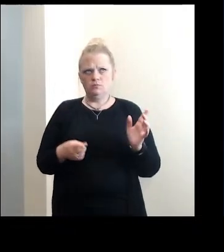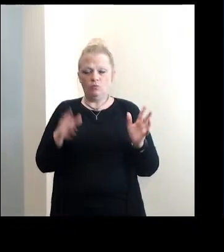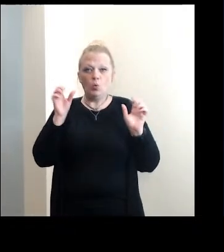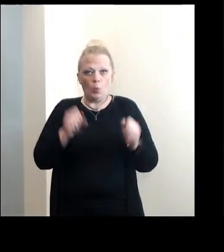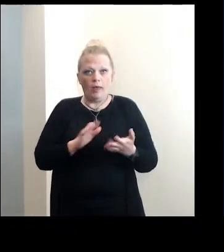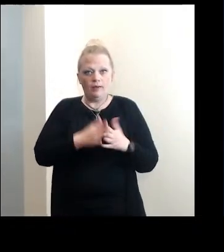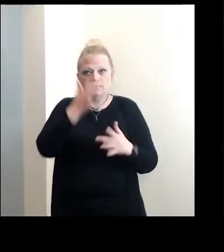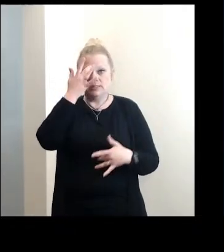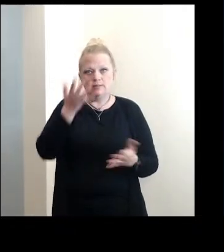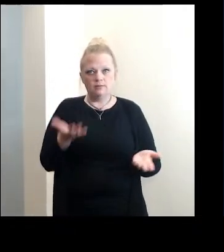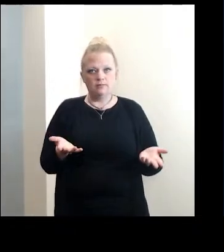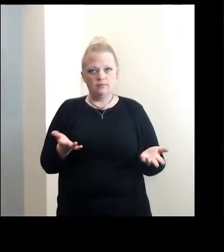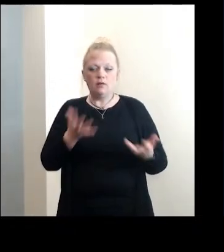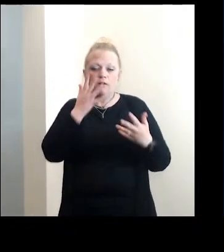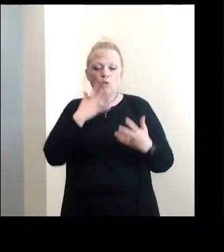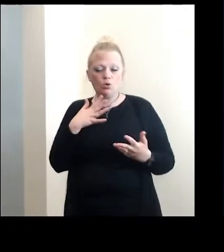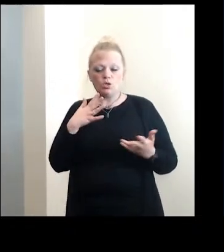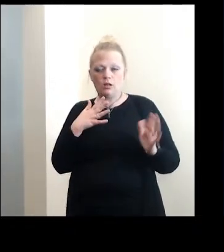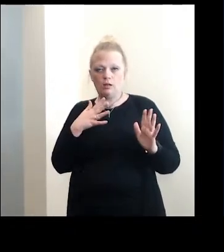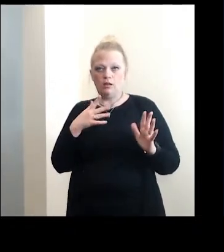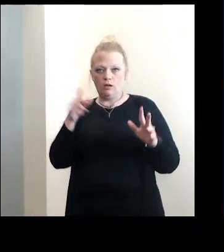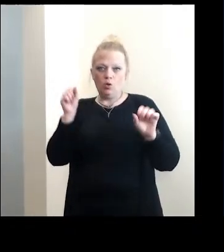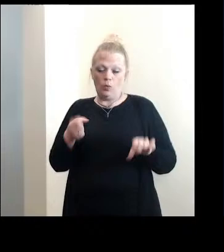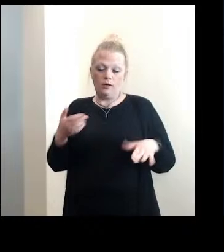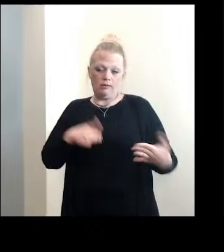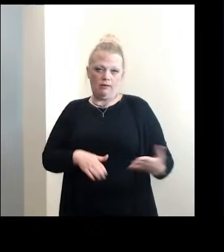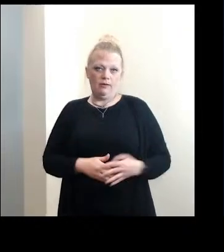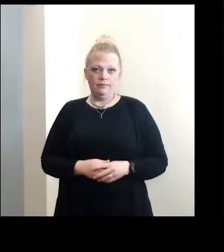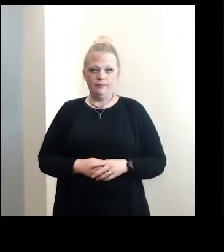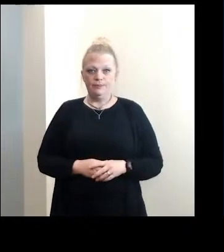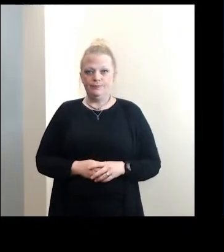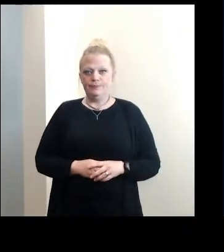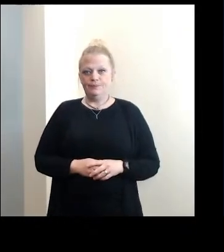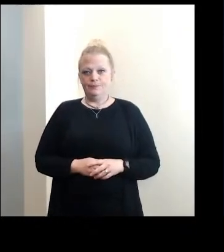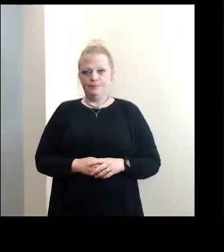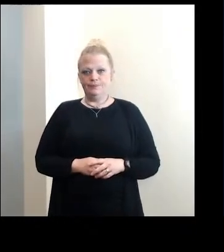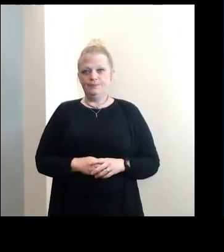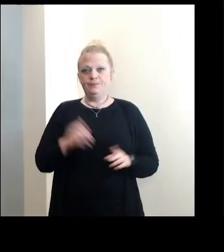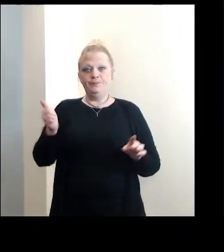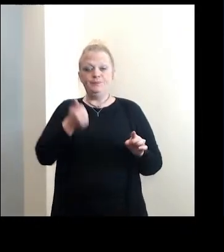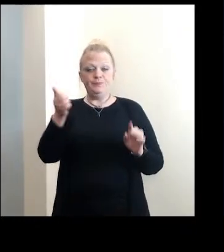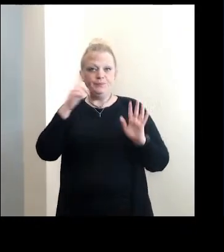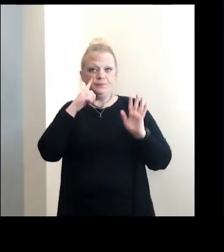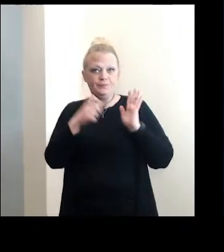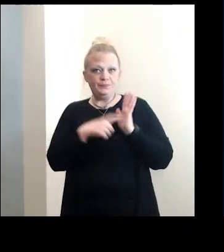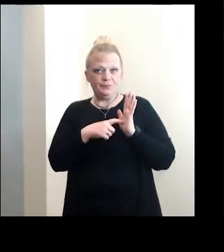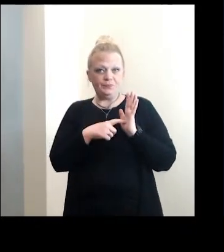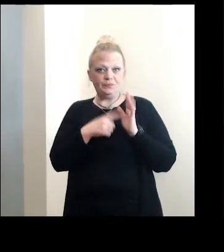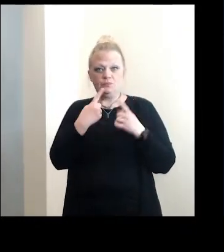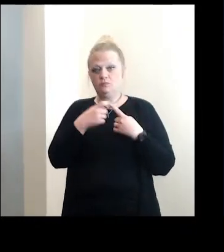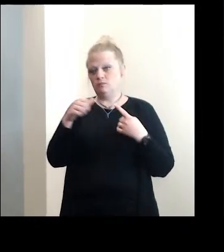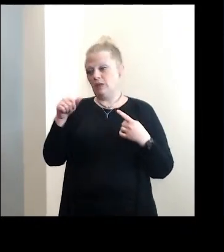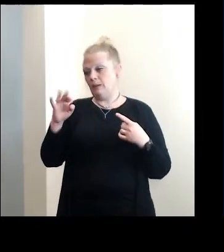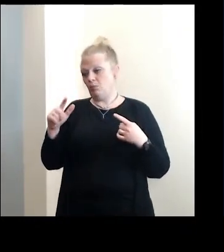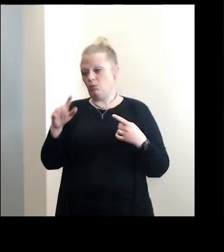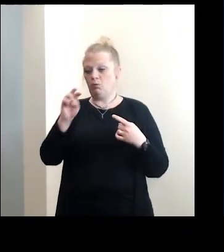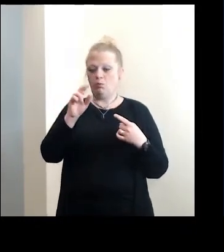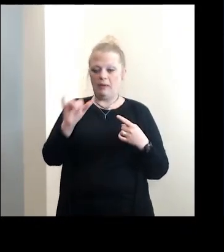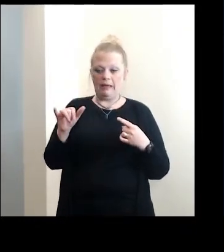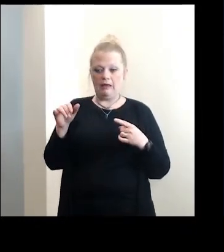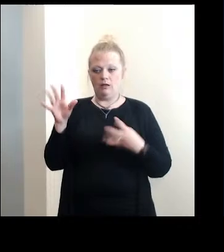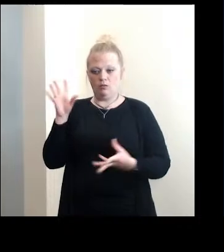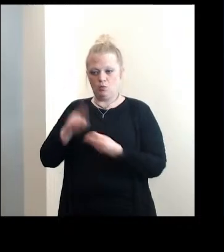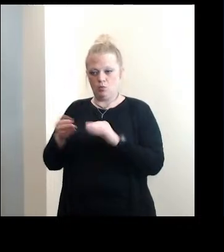get sick, and as unfortunately we've seen, you could die. And the other thing that we've noticed from the April and May